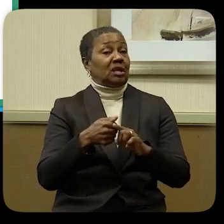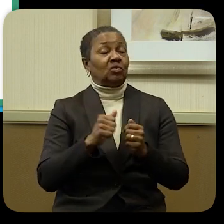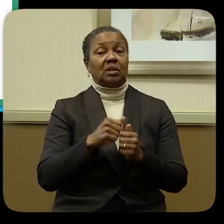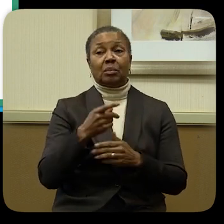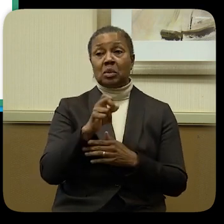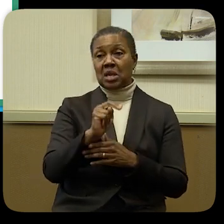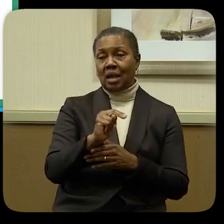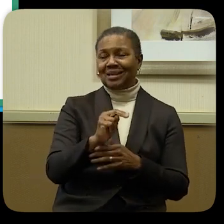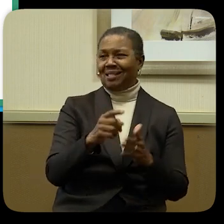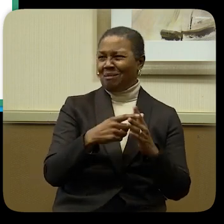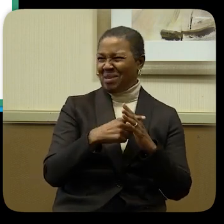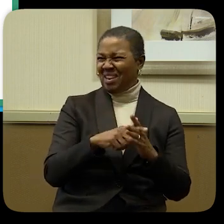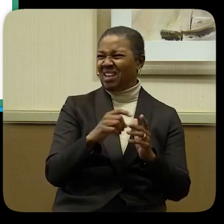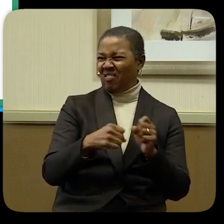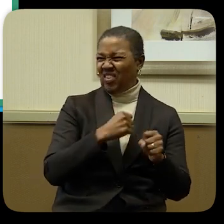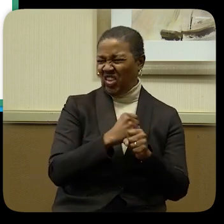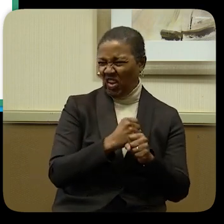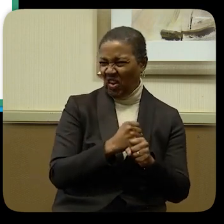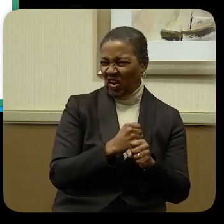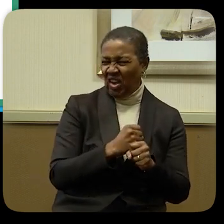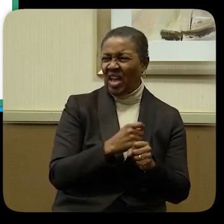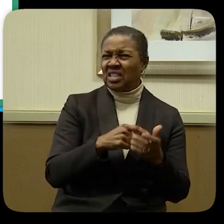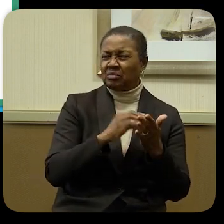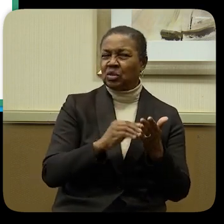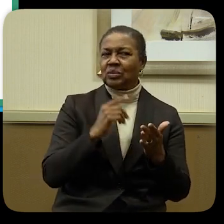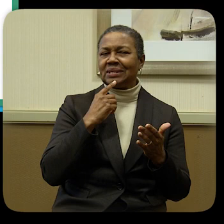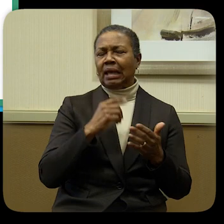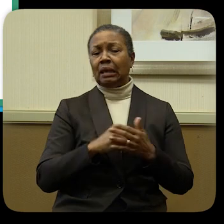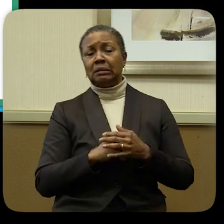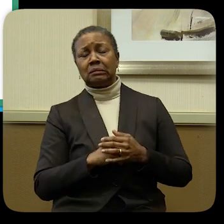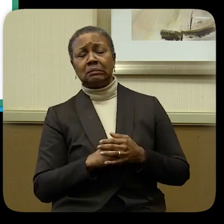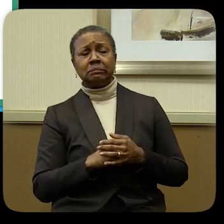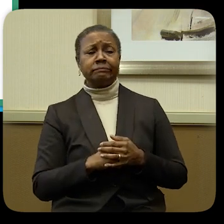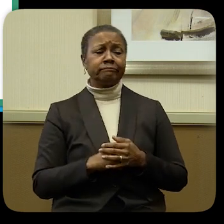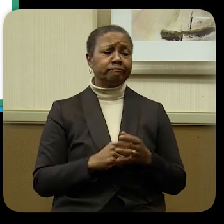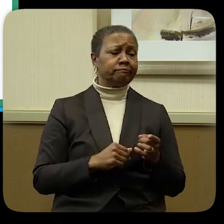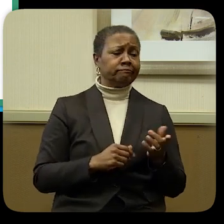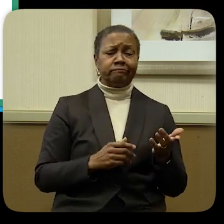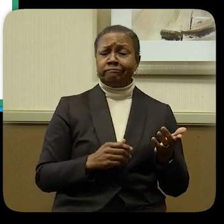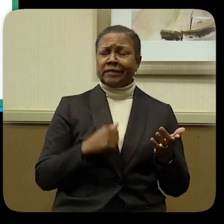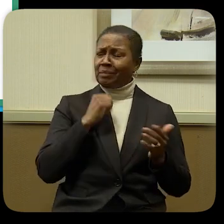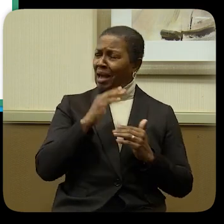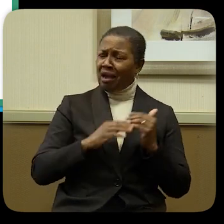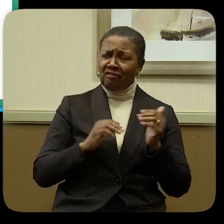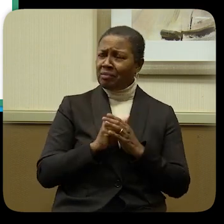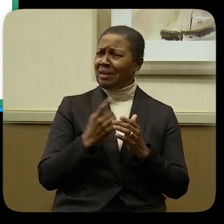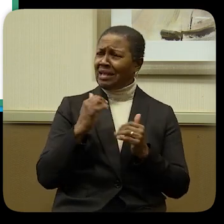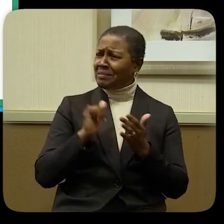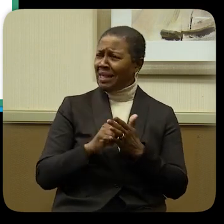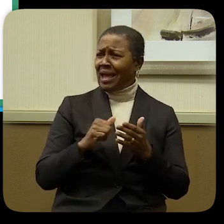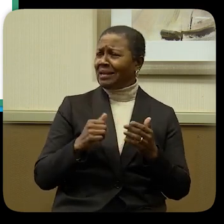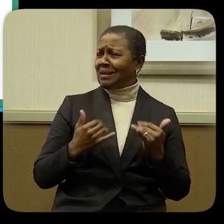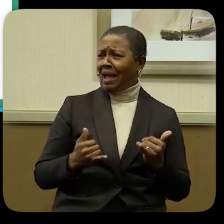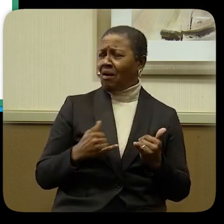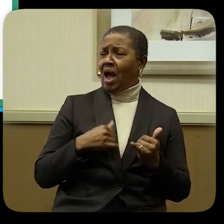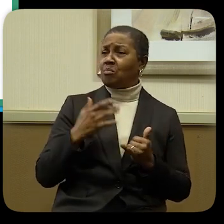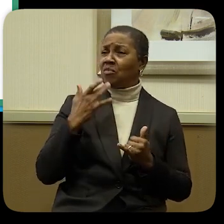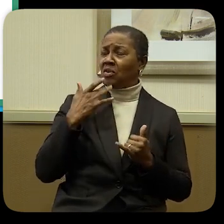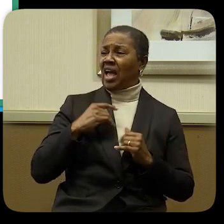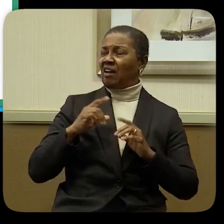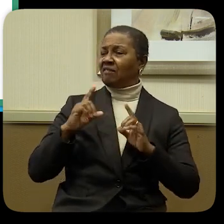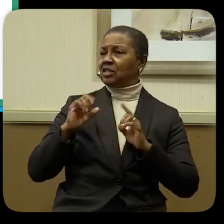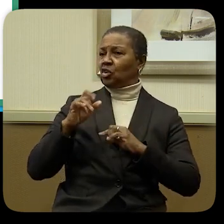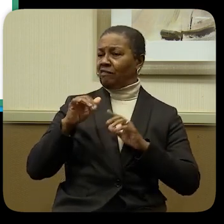with their pronouns at the beginning of the year, but some students have said, hey, I'm not comfortable with that. I'd rather have a